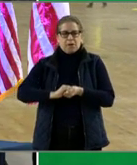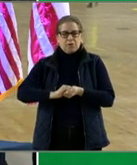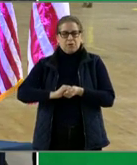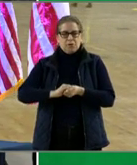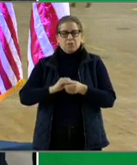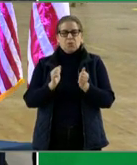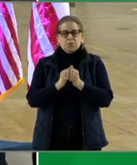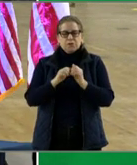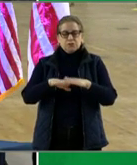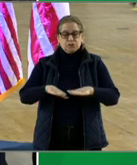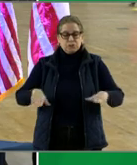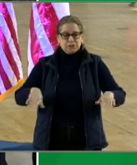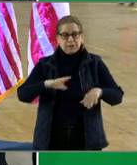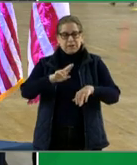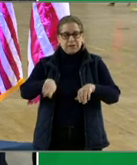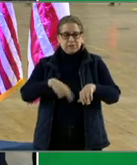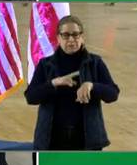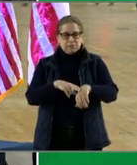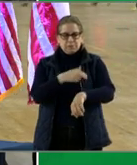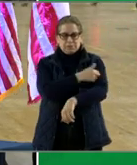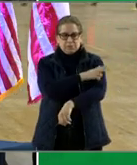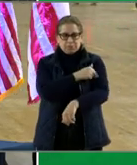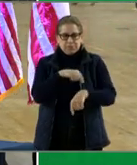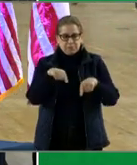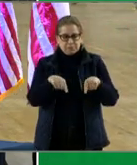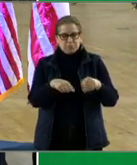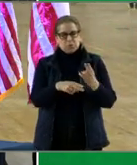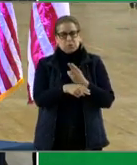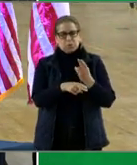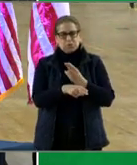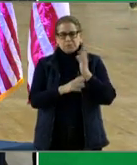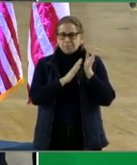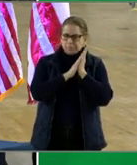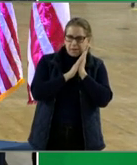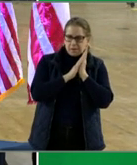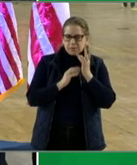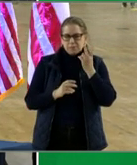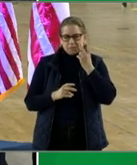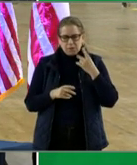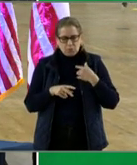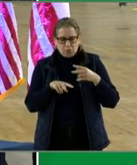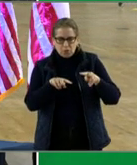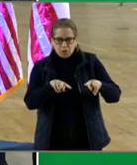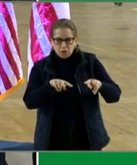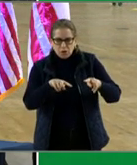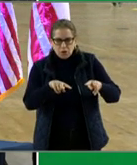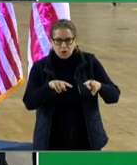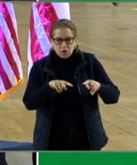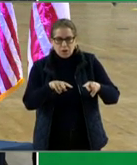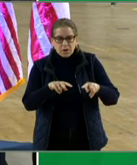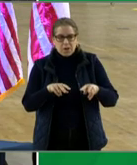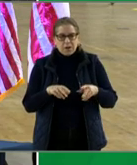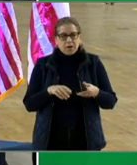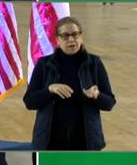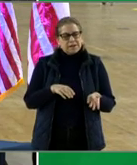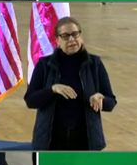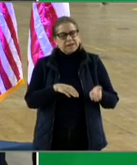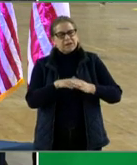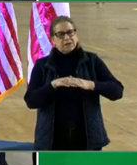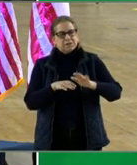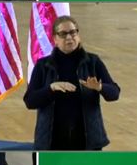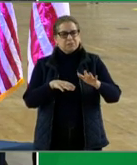admissions above what they traditionally admit, which is pediatric patients. So increasing their ability to admit patients up